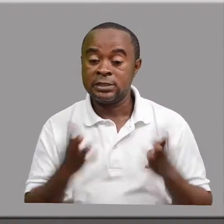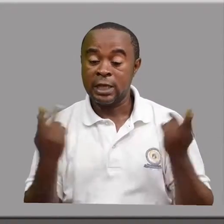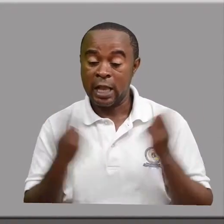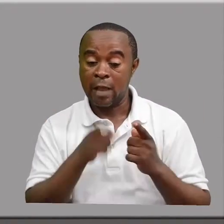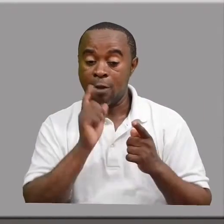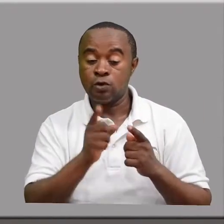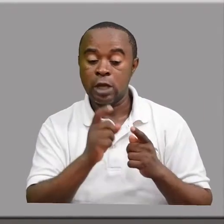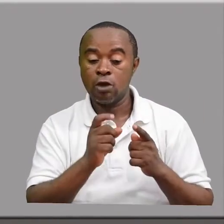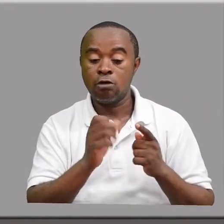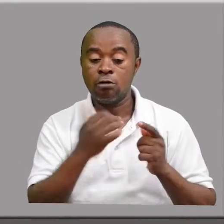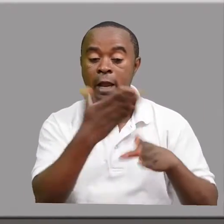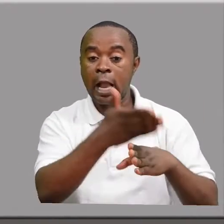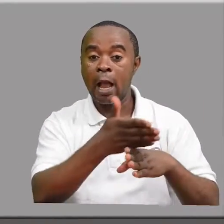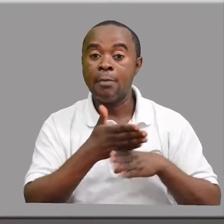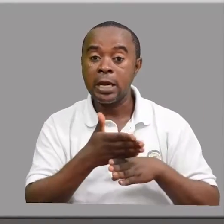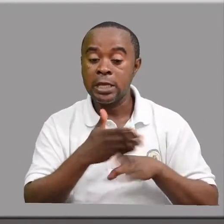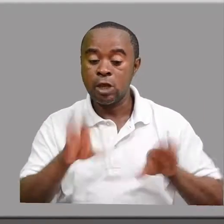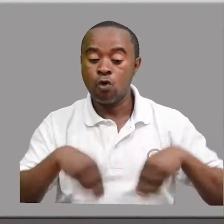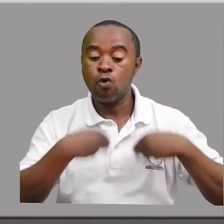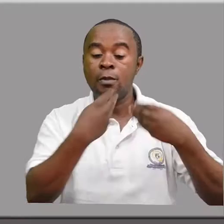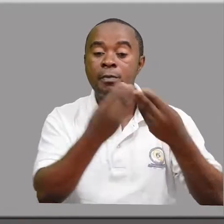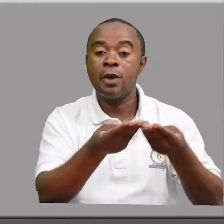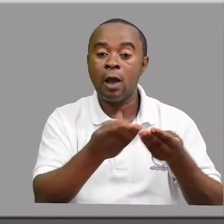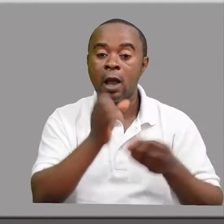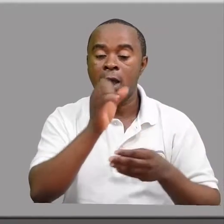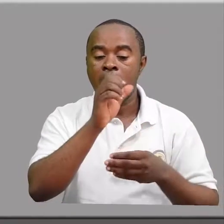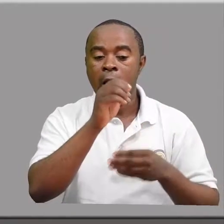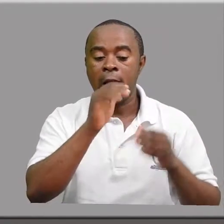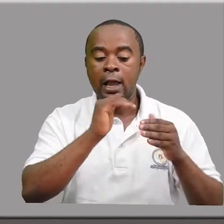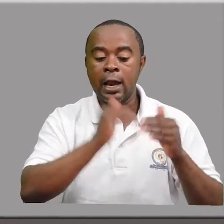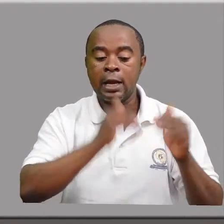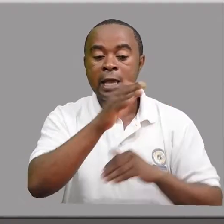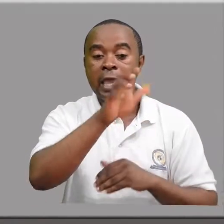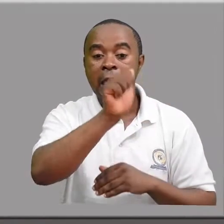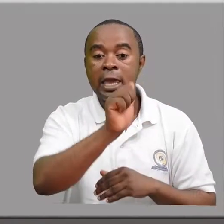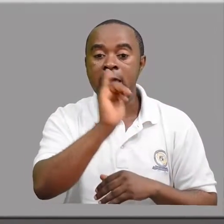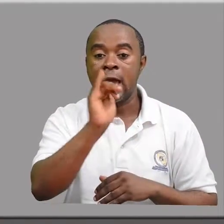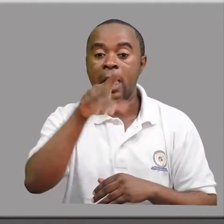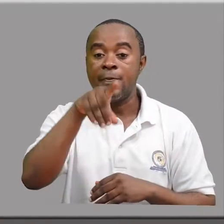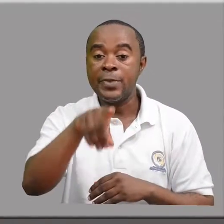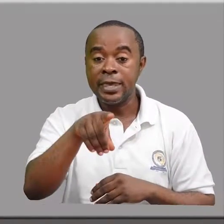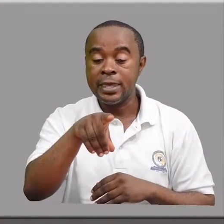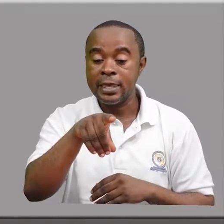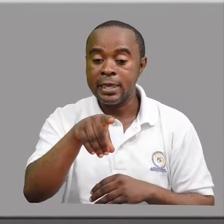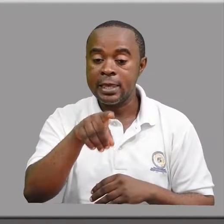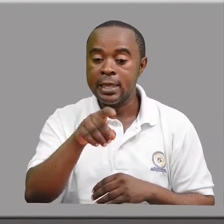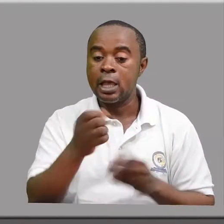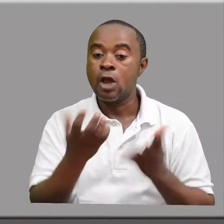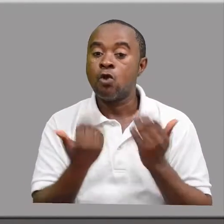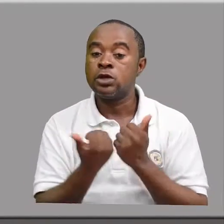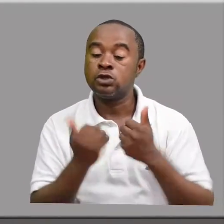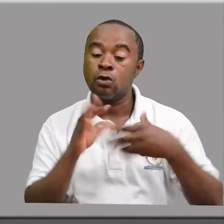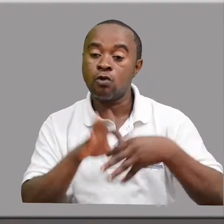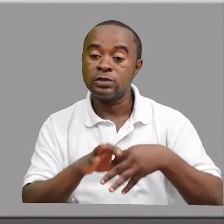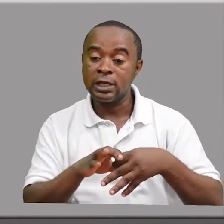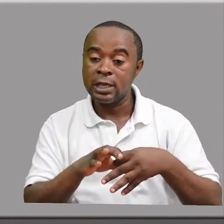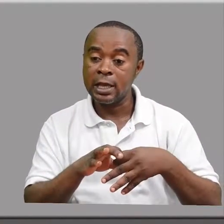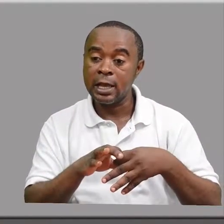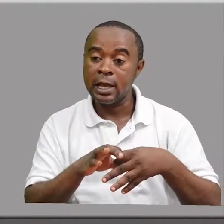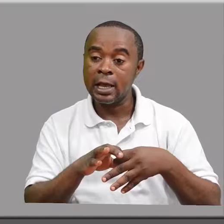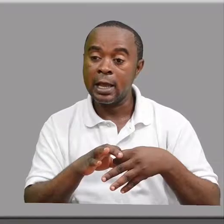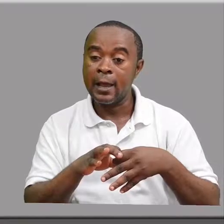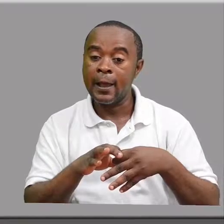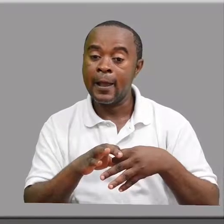are a company, you are given a class A IP address, you can connect up to 16